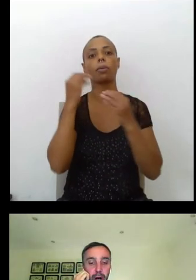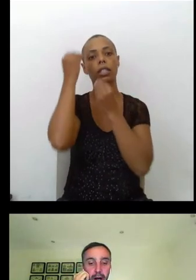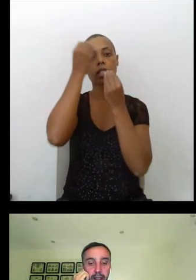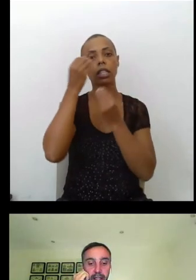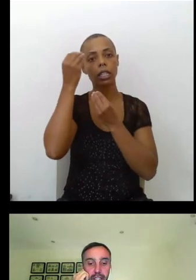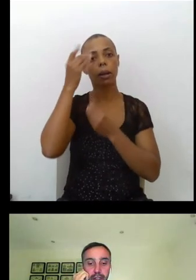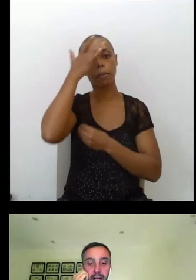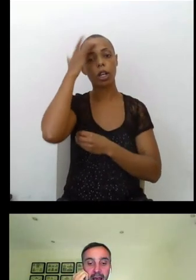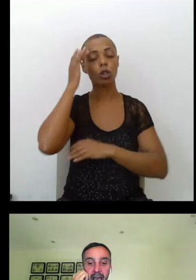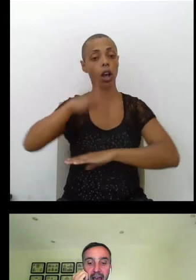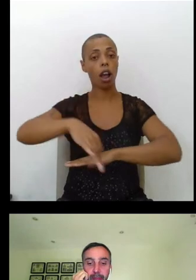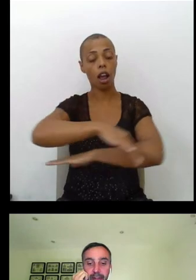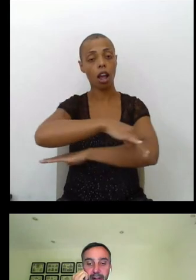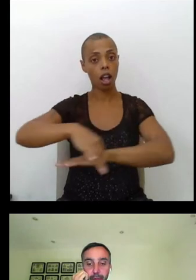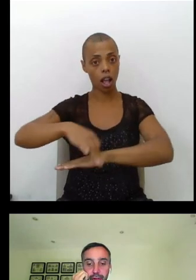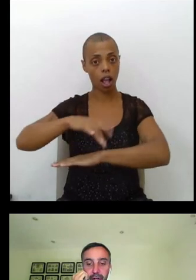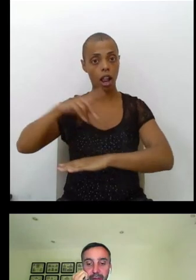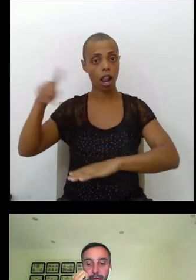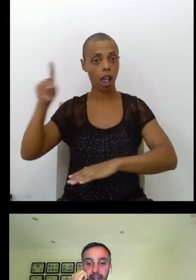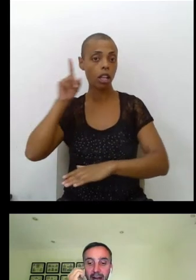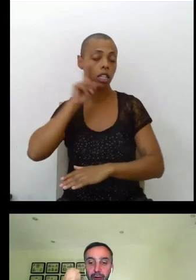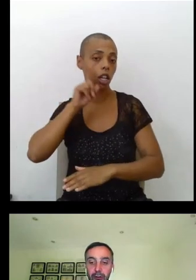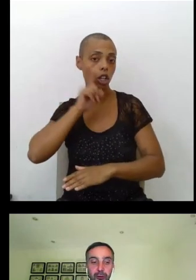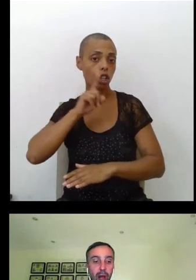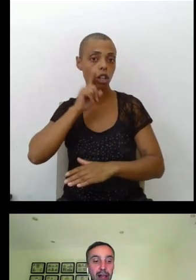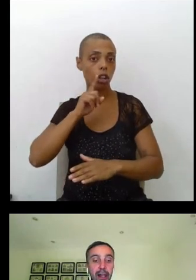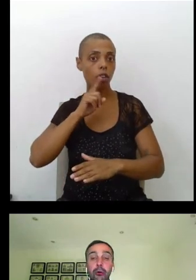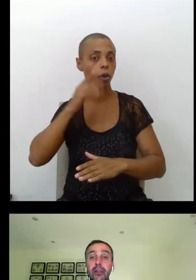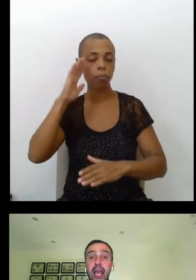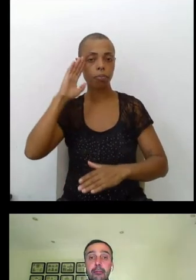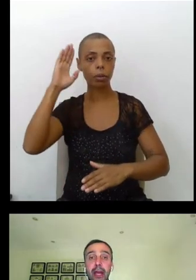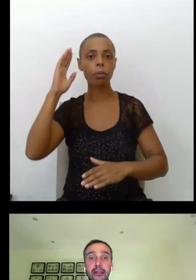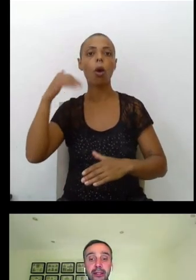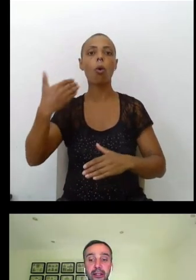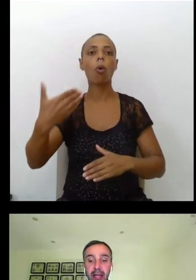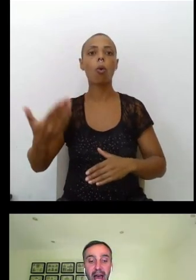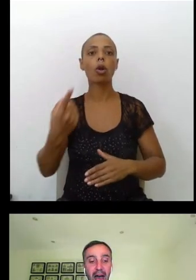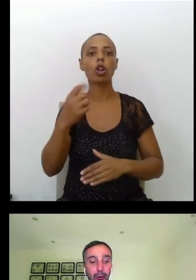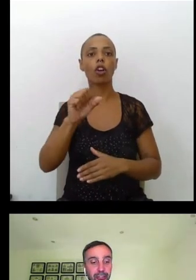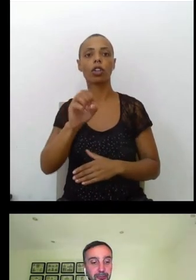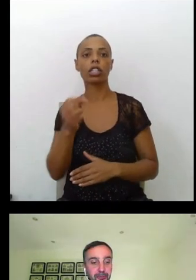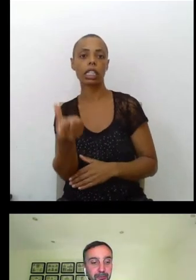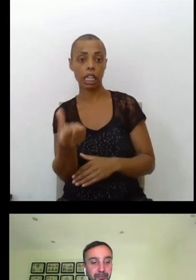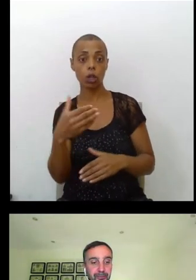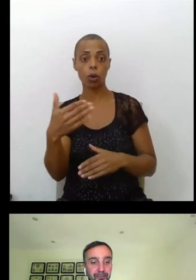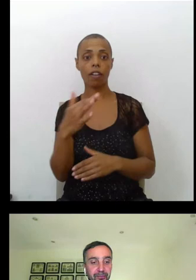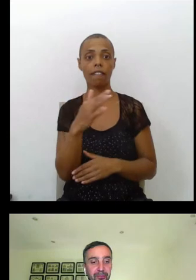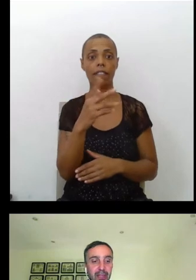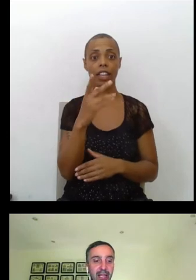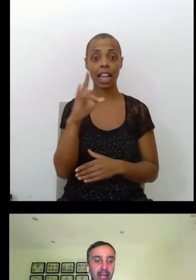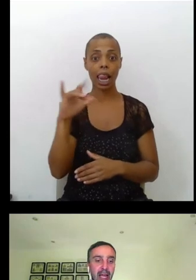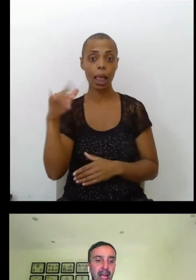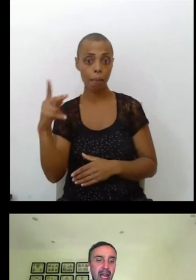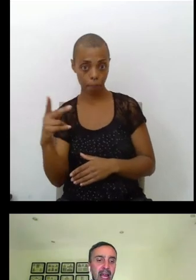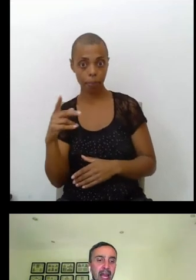American postwar architecture had himself portrayed for the cover of the well-known gay magazine out